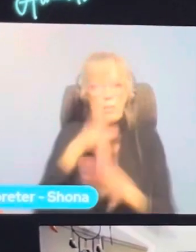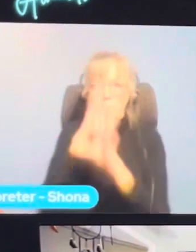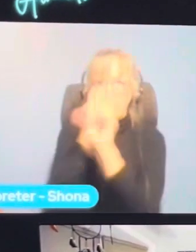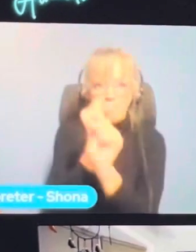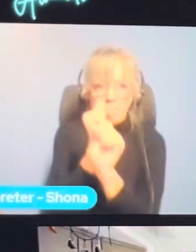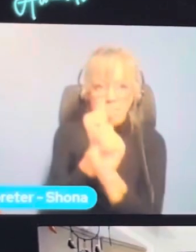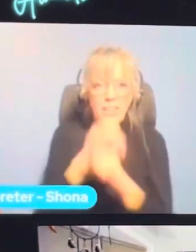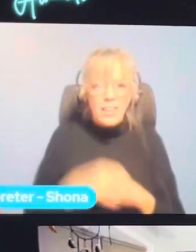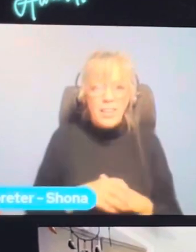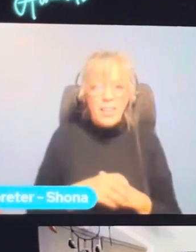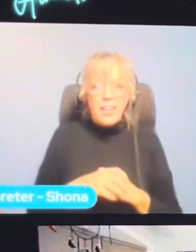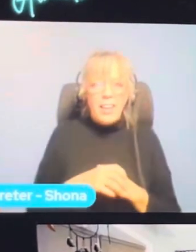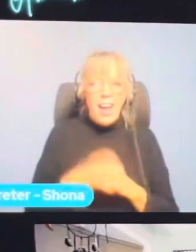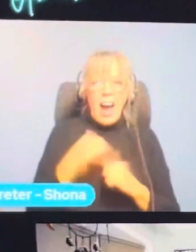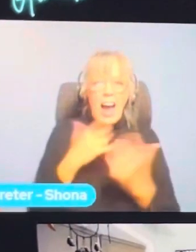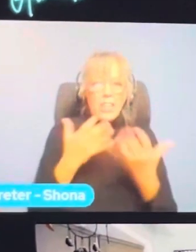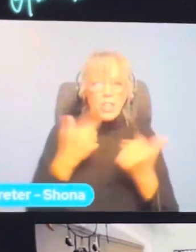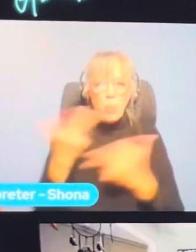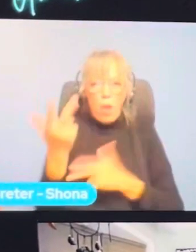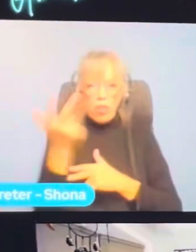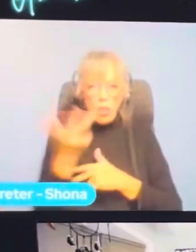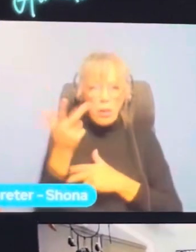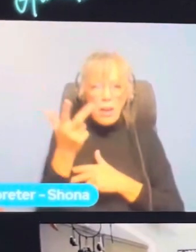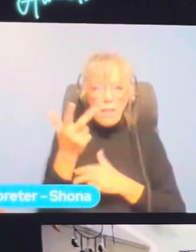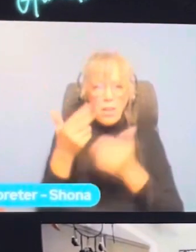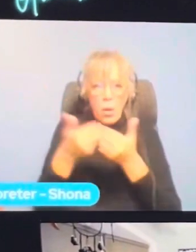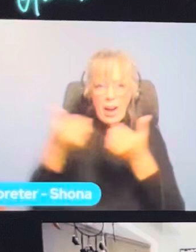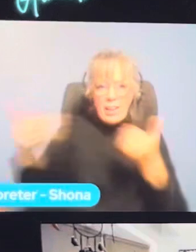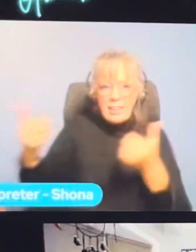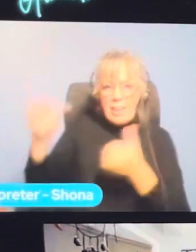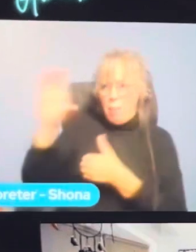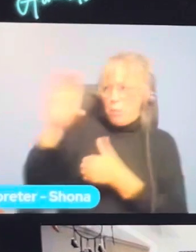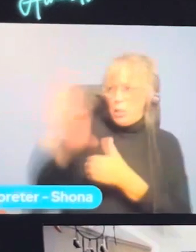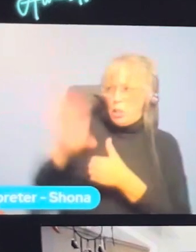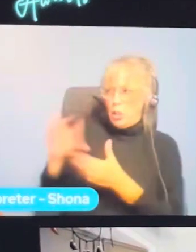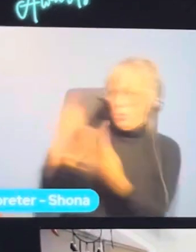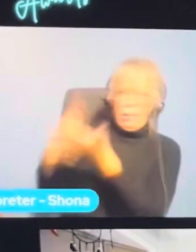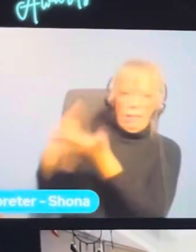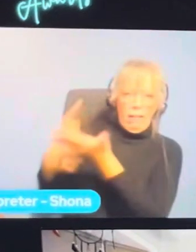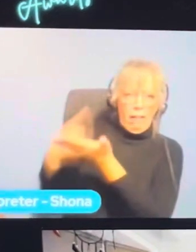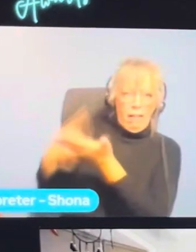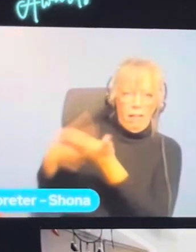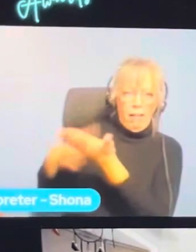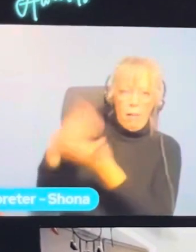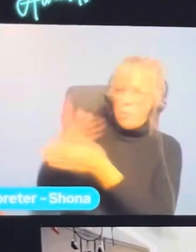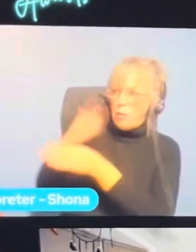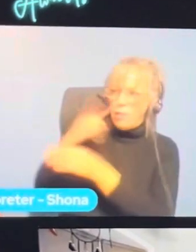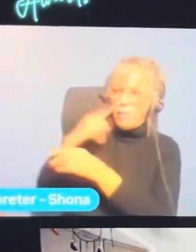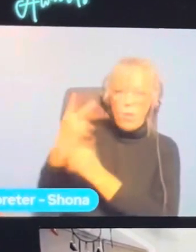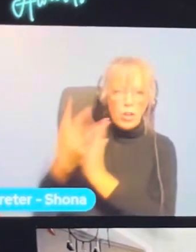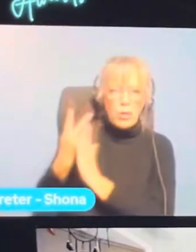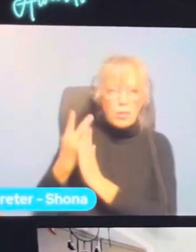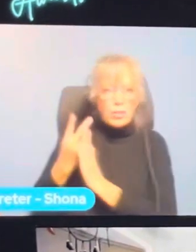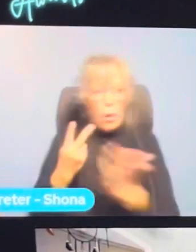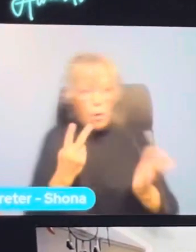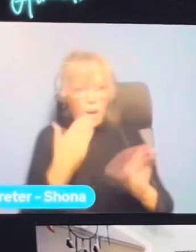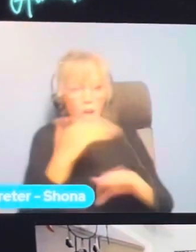I just want to go on a separate Zoom with just the three of you and just talk about music for the next 2 hours. So good night,